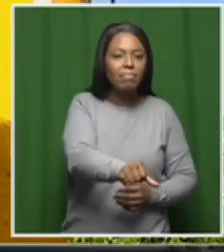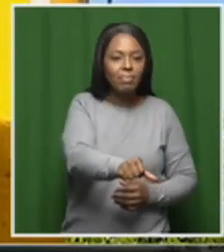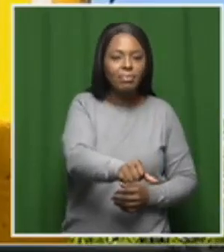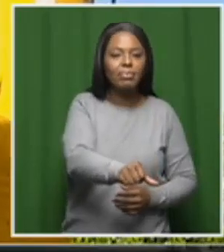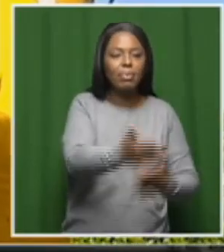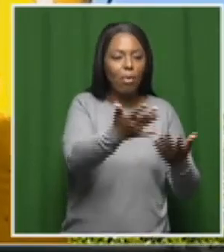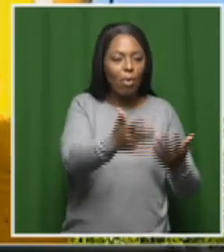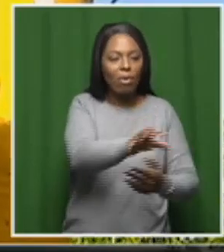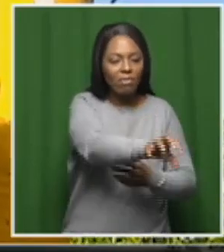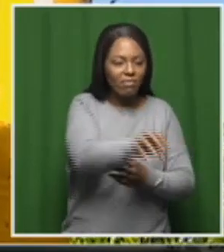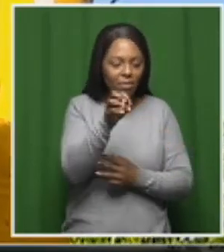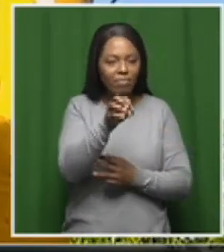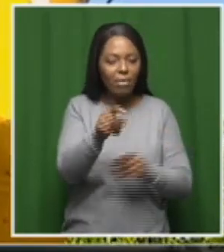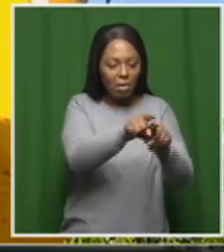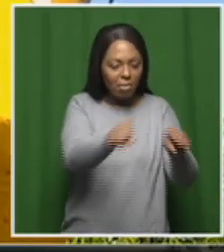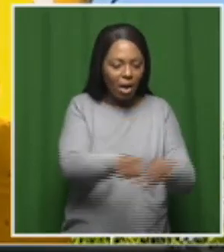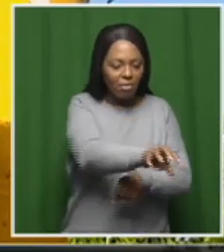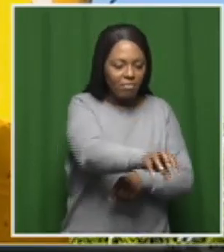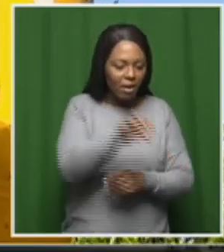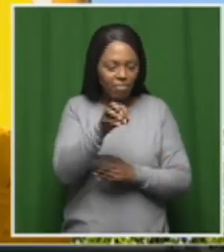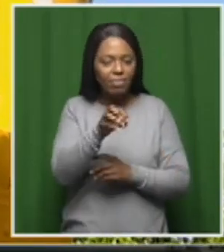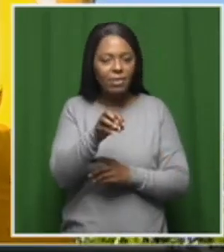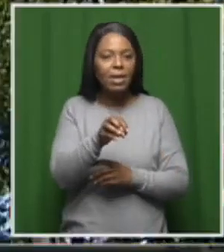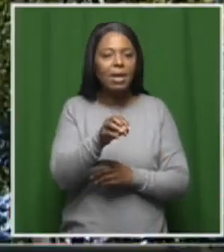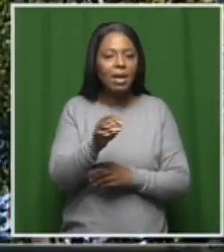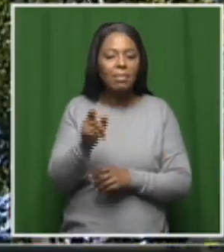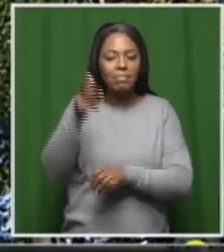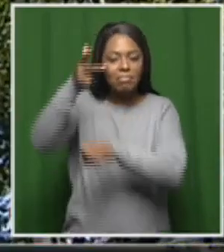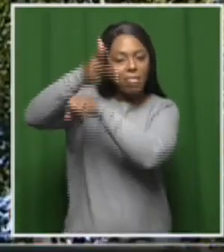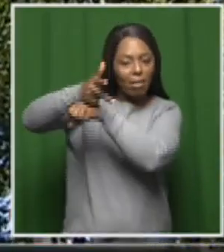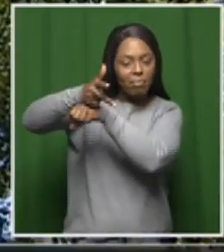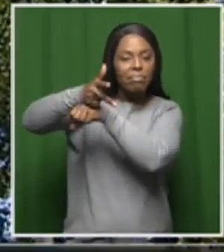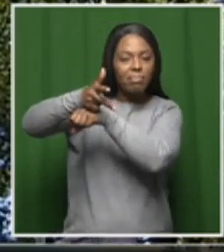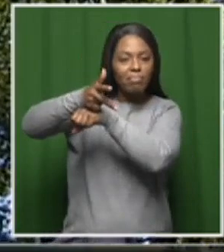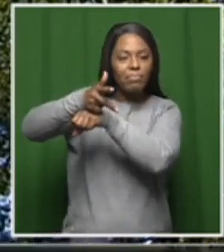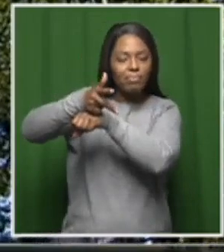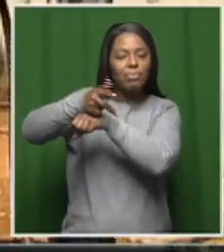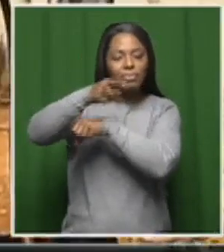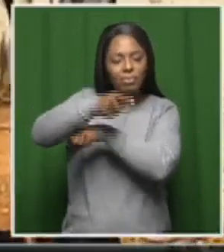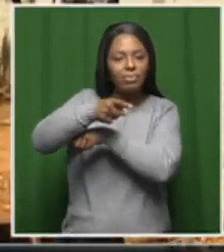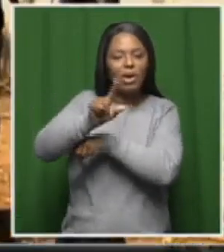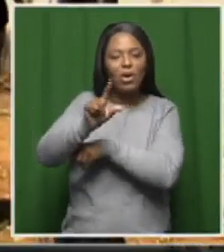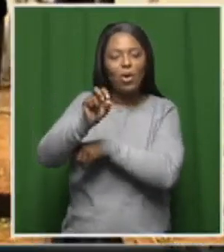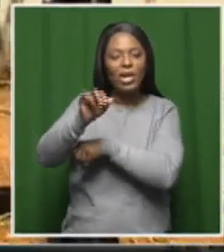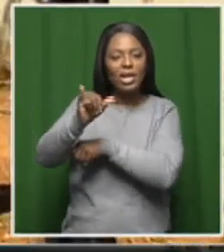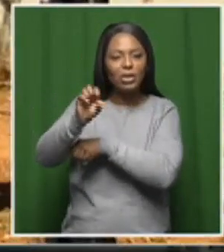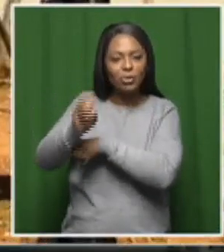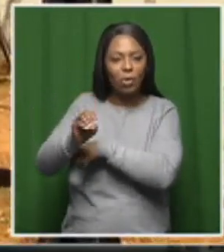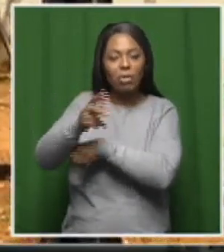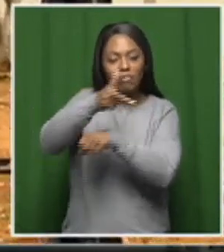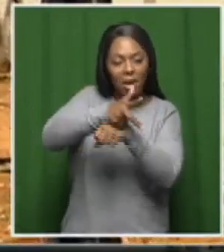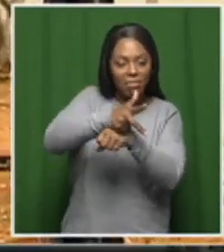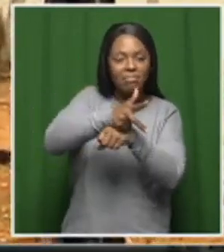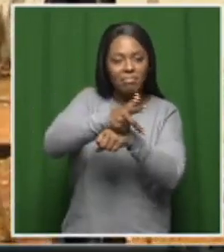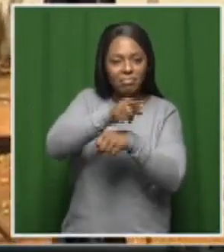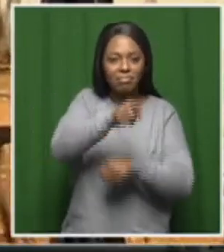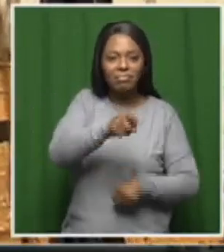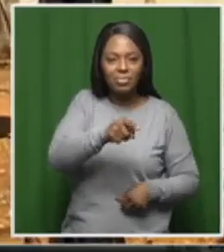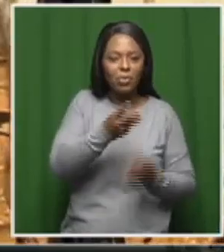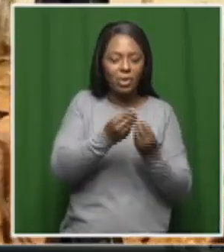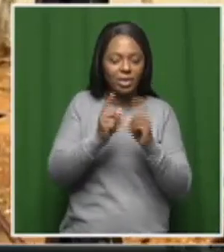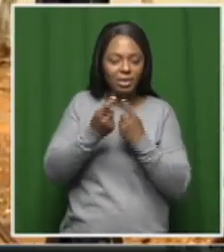that you are referring to, I think customers, and we would also like to acknowledge that